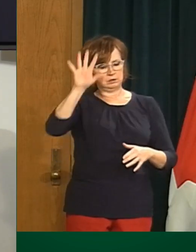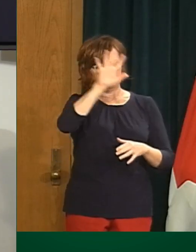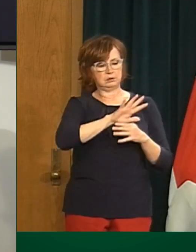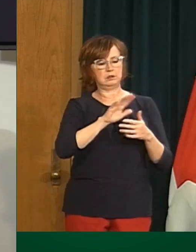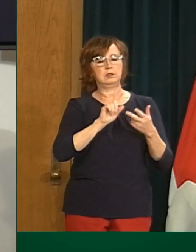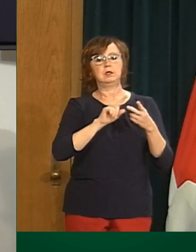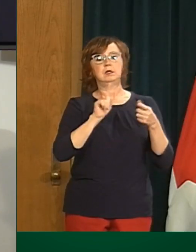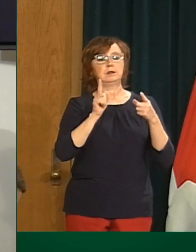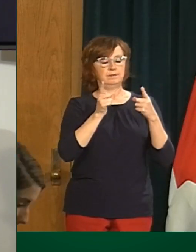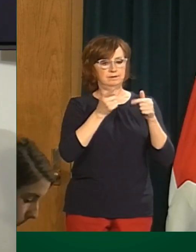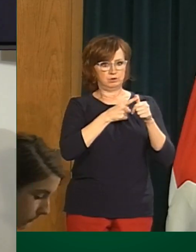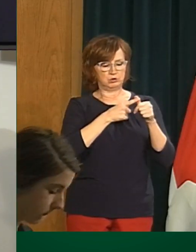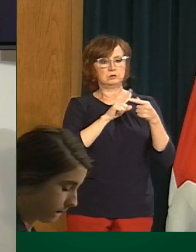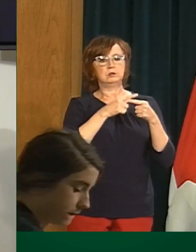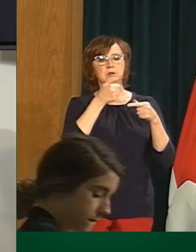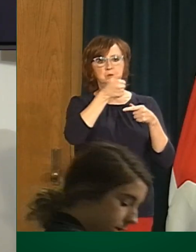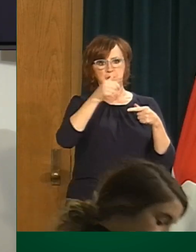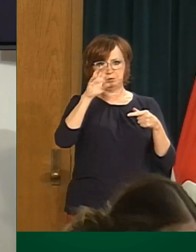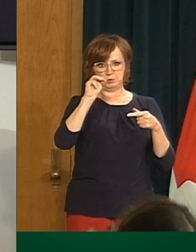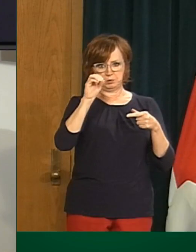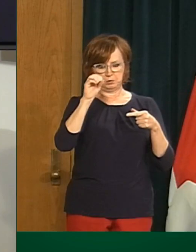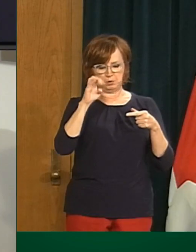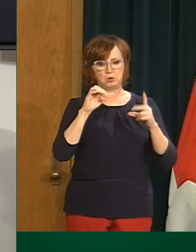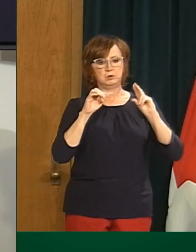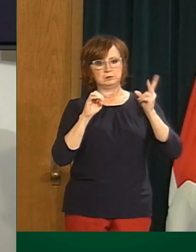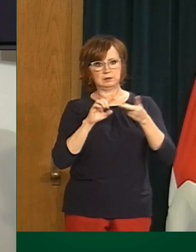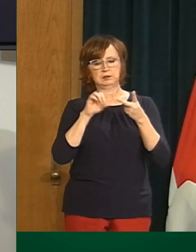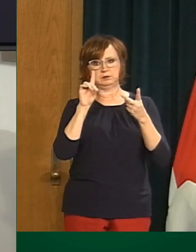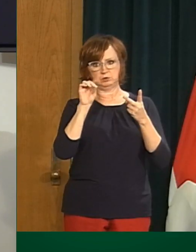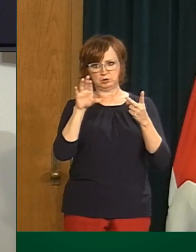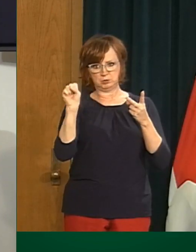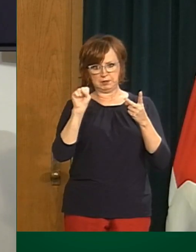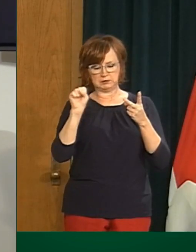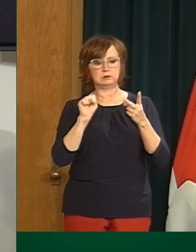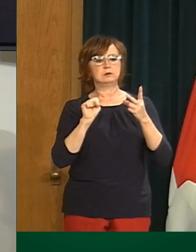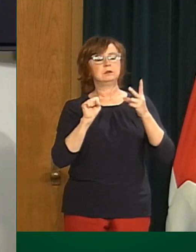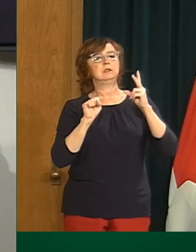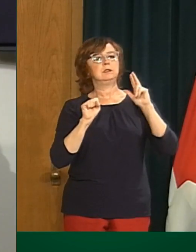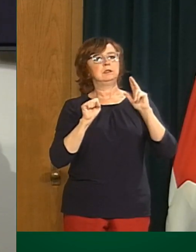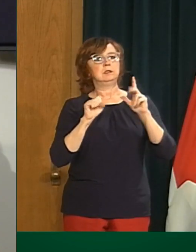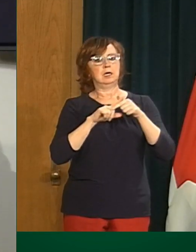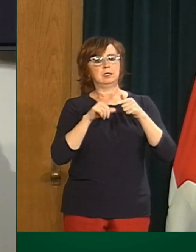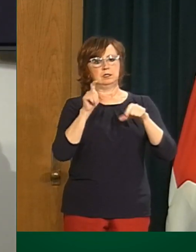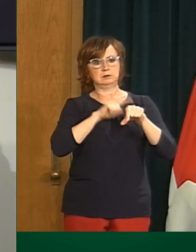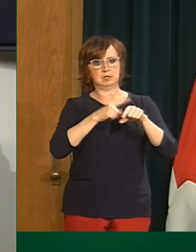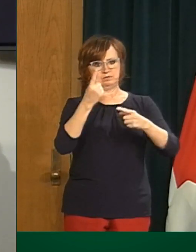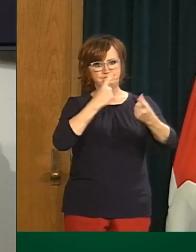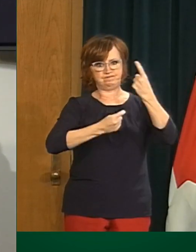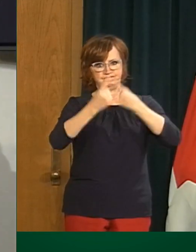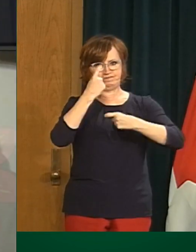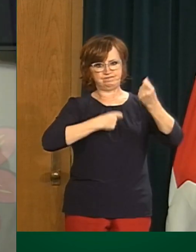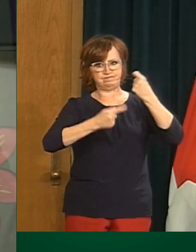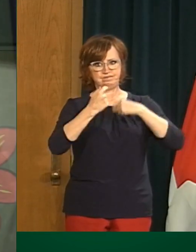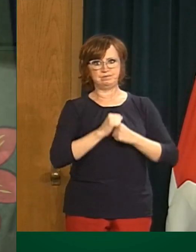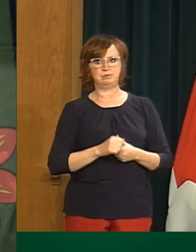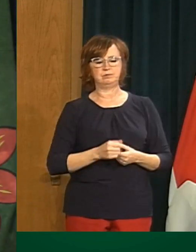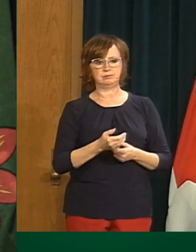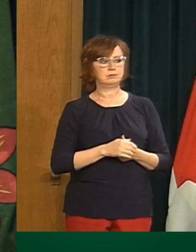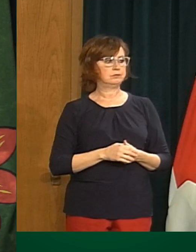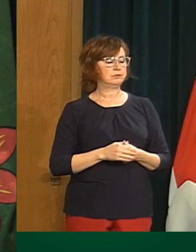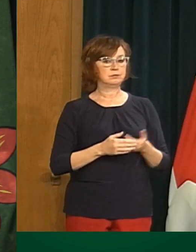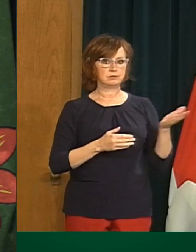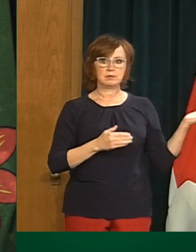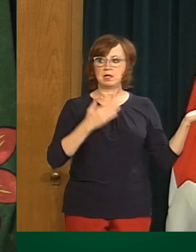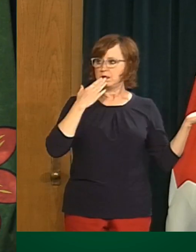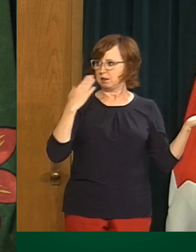statement, followed by a statement from Dr. Shahab on today's case update. We'll then have an opportunity for questions. Premier Moe. Well, thank you very